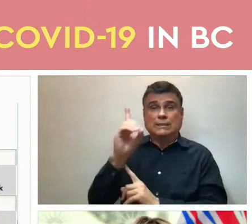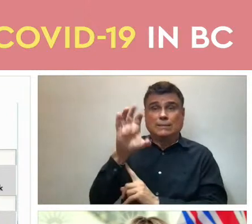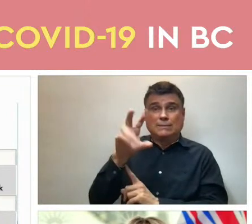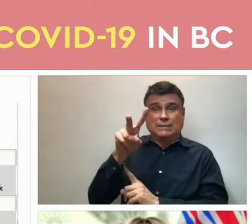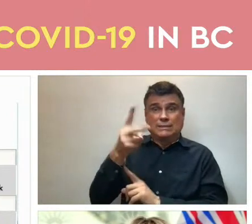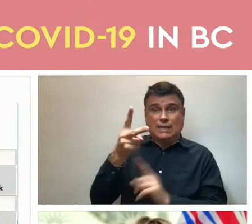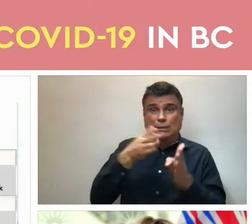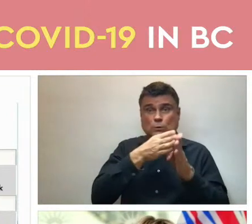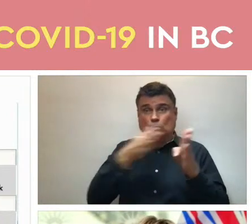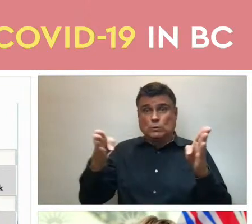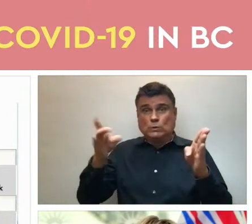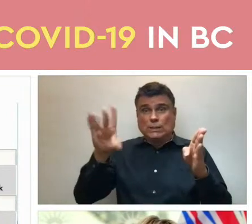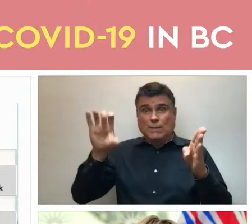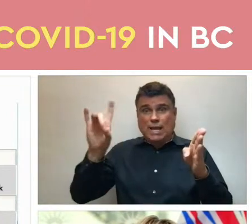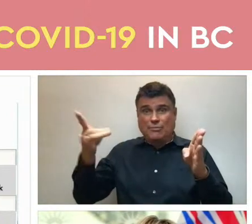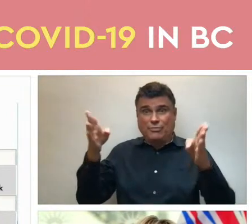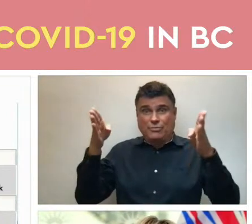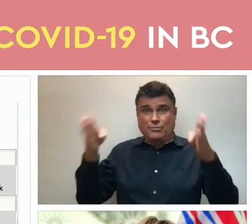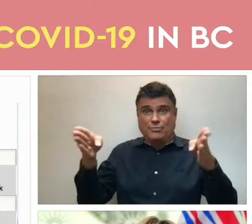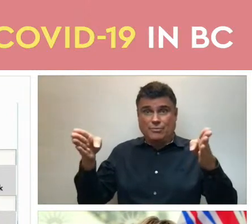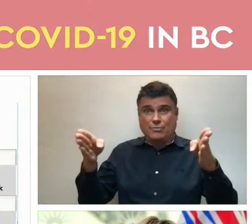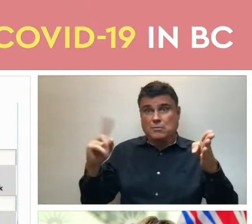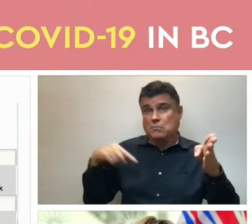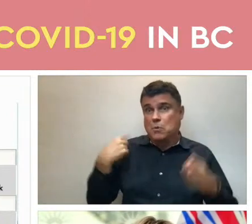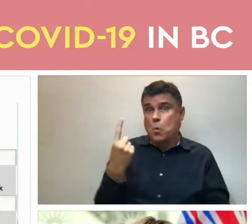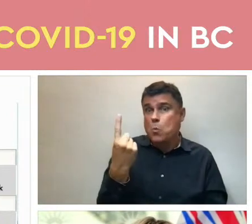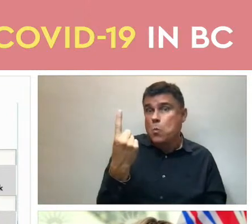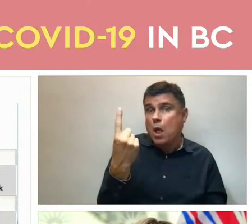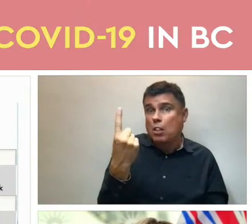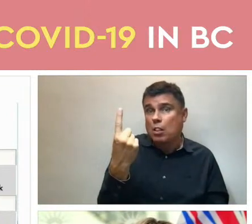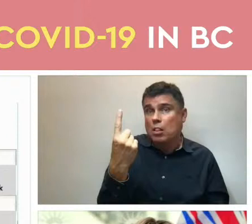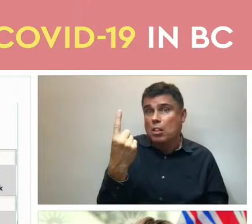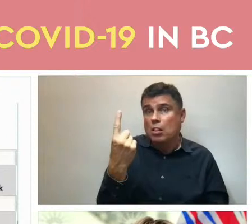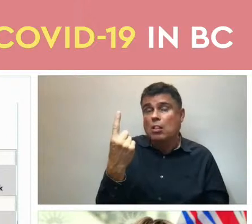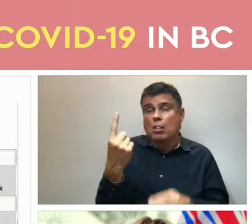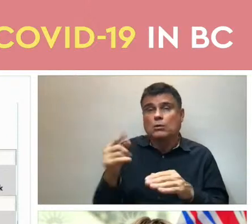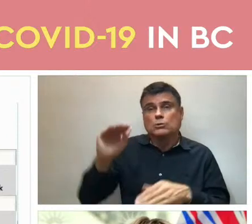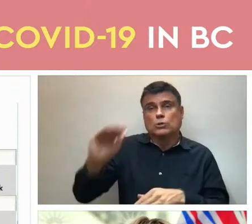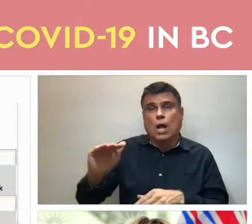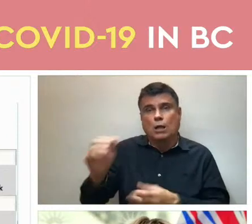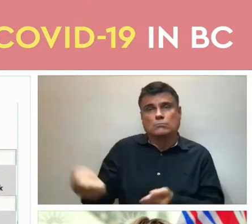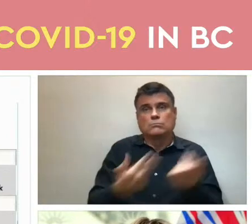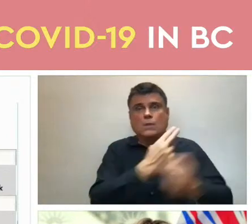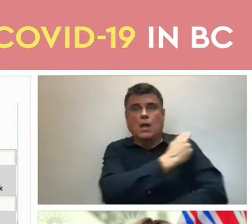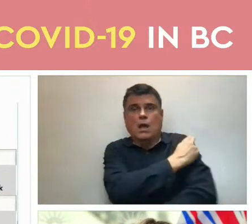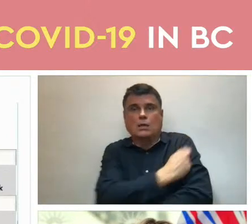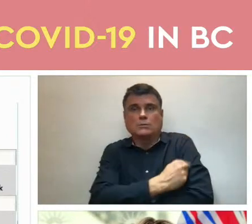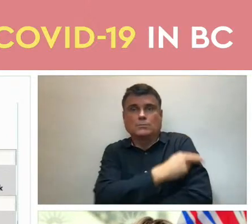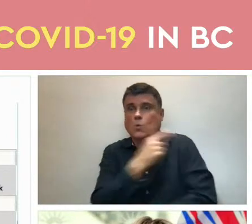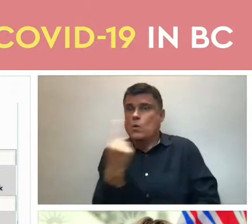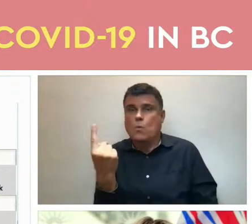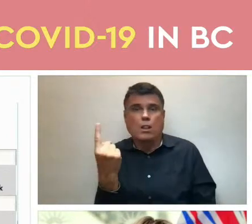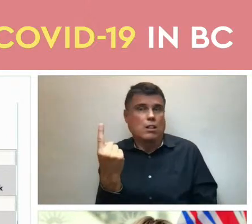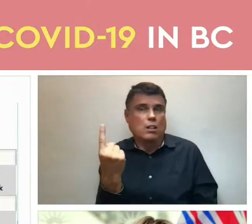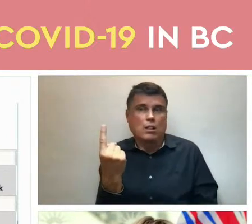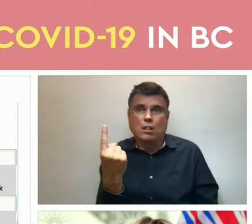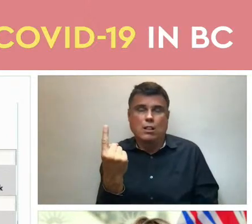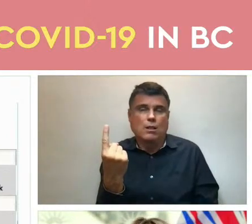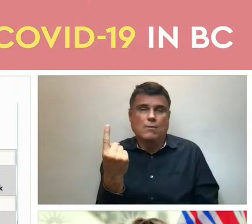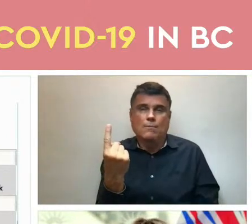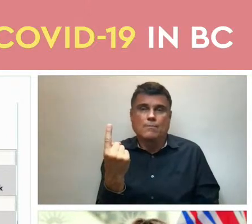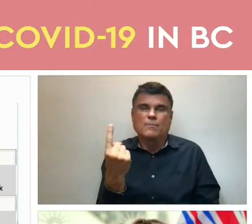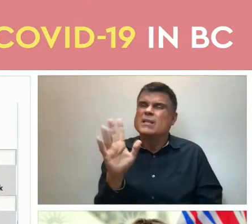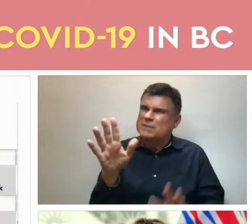had 1 new hospitalization in children in that age group. And however, we still are